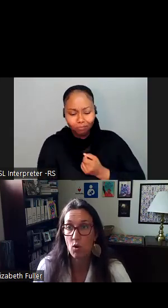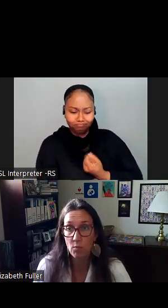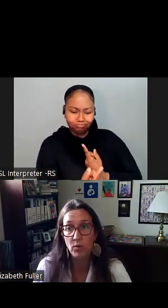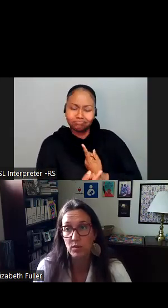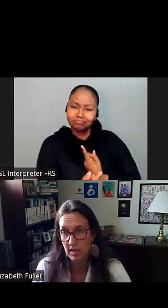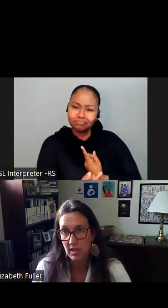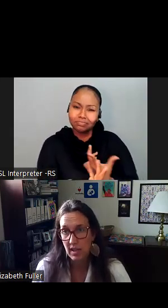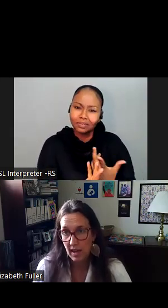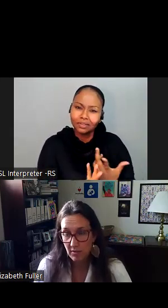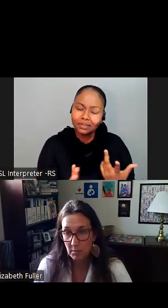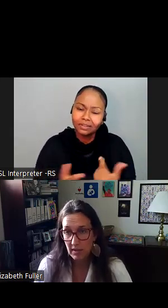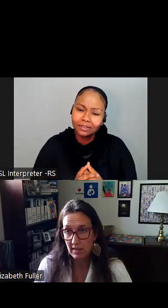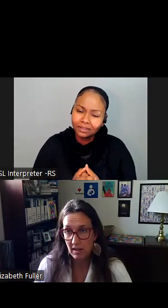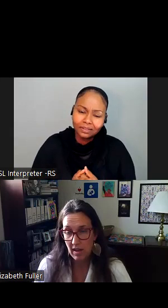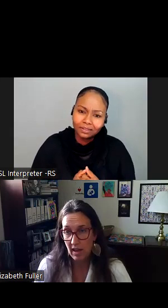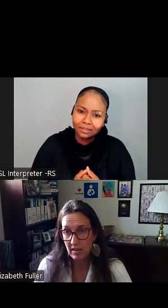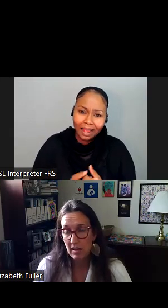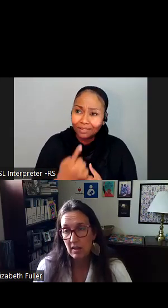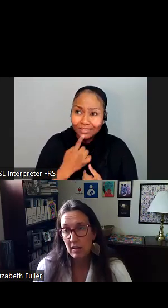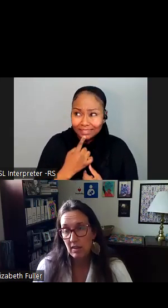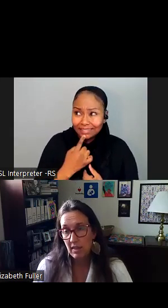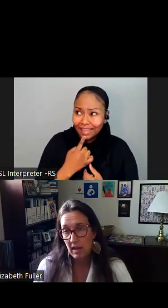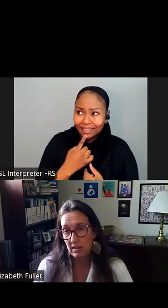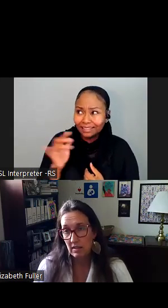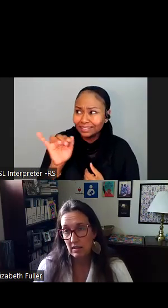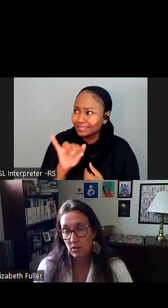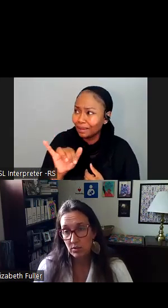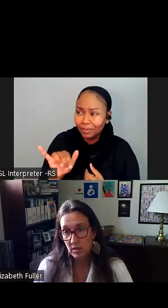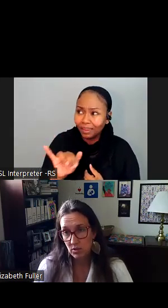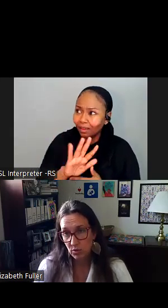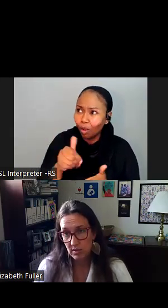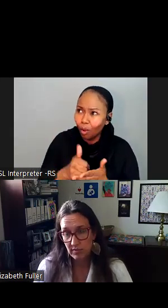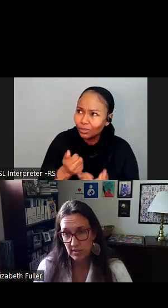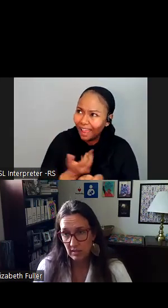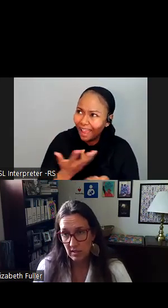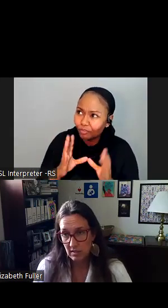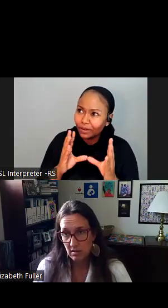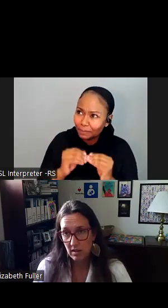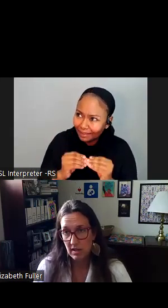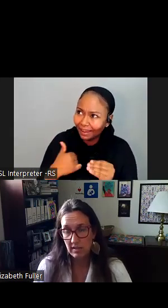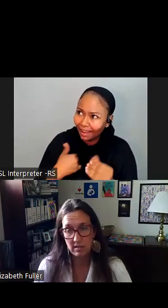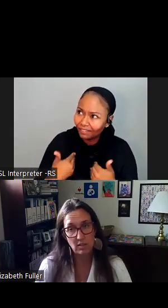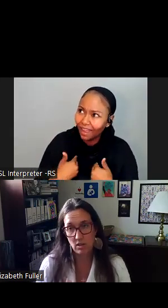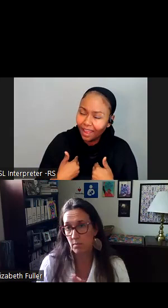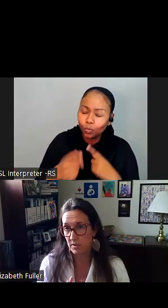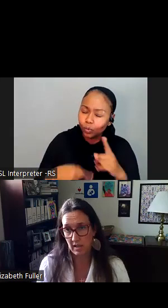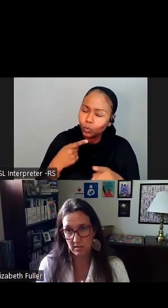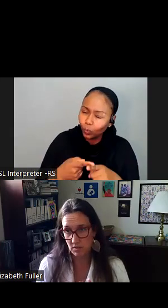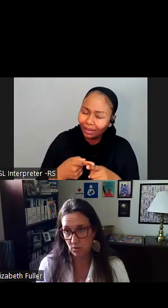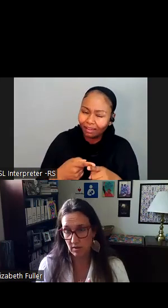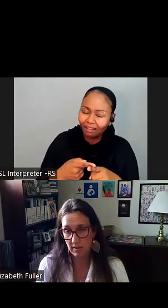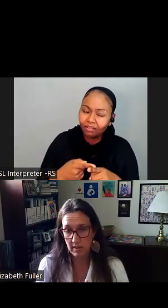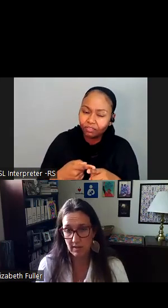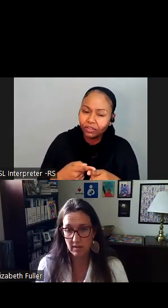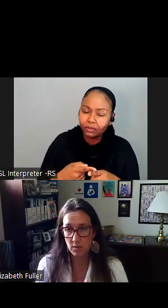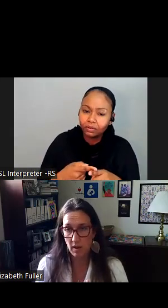in almost every meeting that I've had, that closing the doors of facilities caused isolation on both sides of the